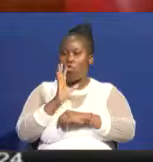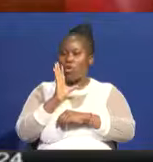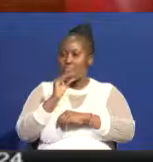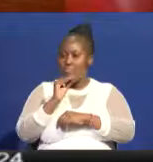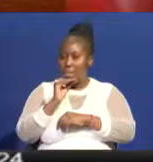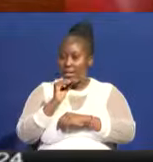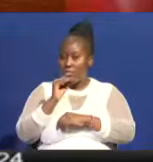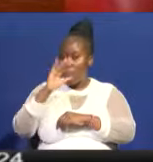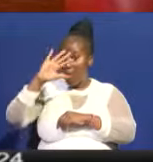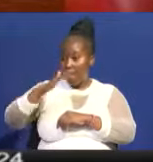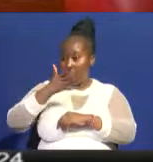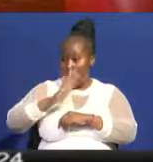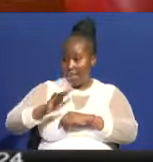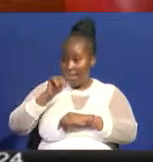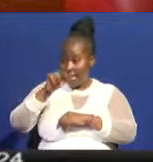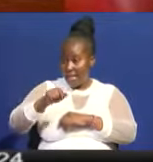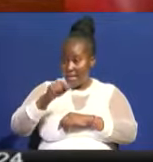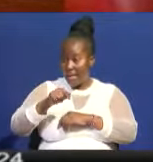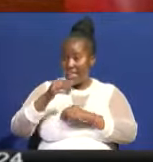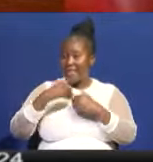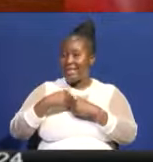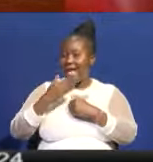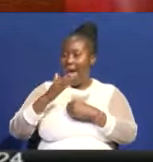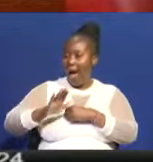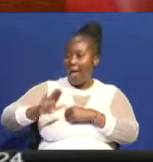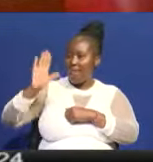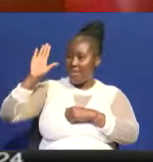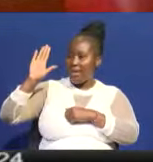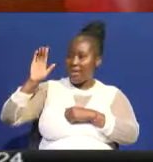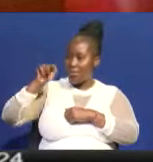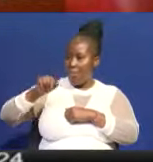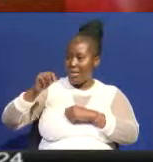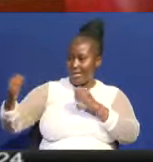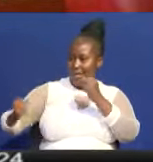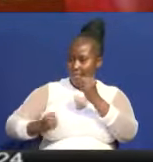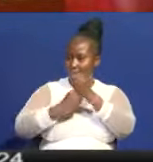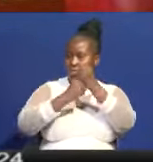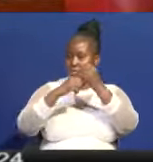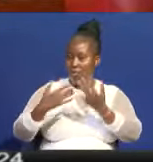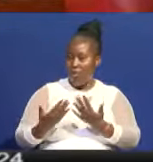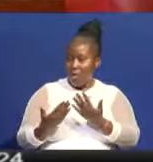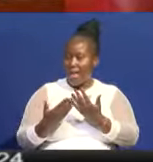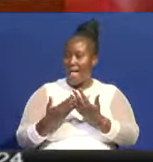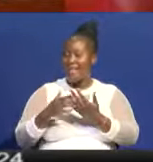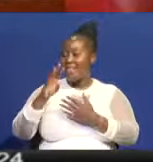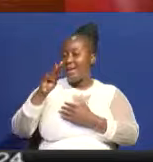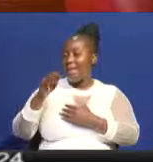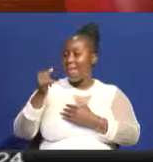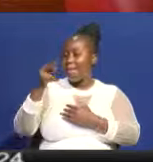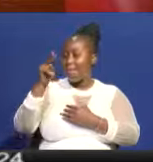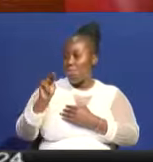to the affidavit in support of the motion.